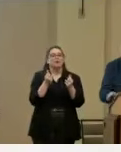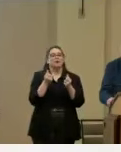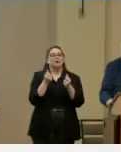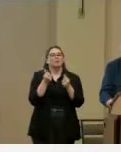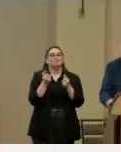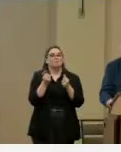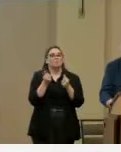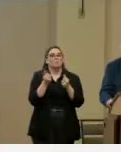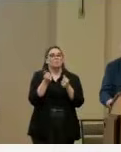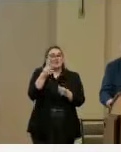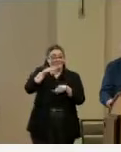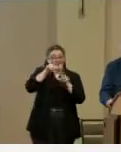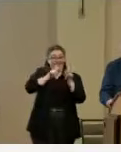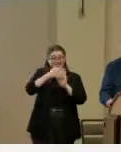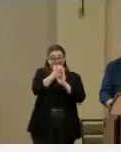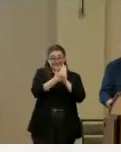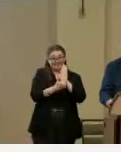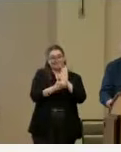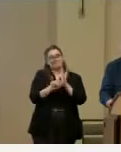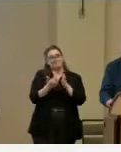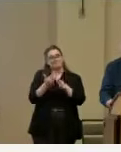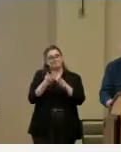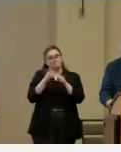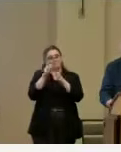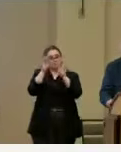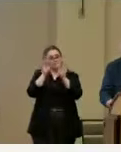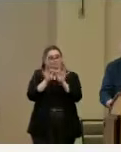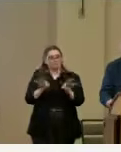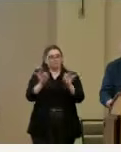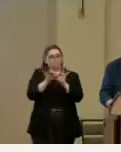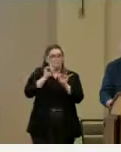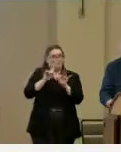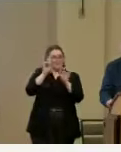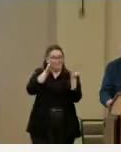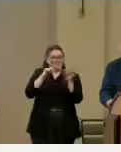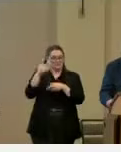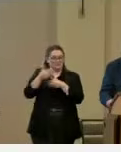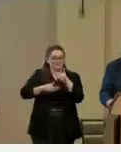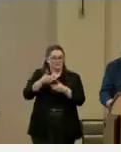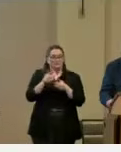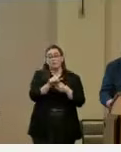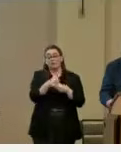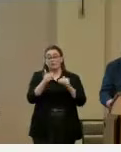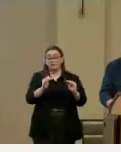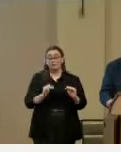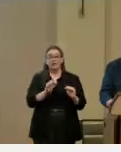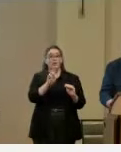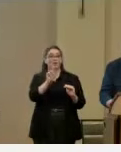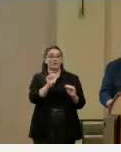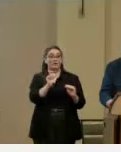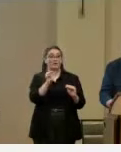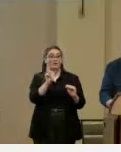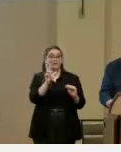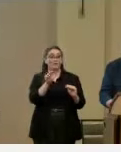decision-making process. Another one is anti-RA33.